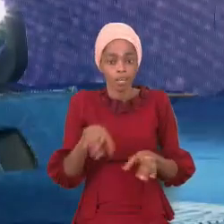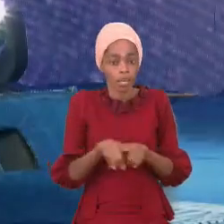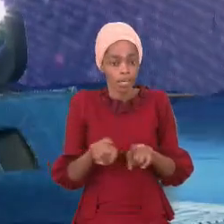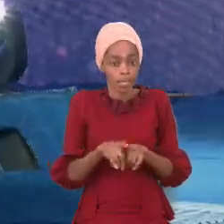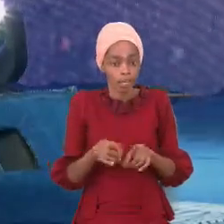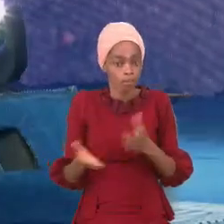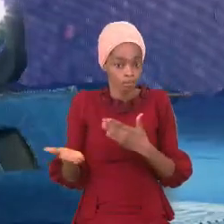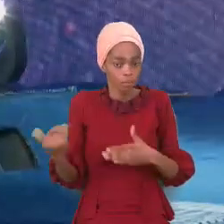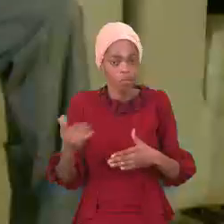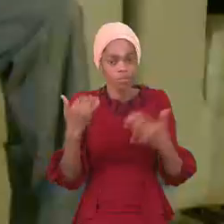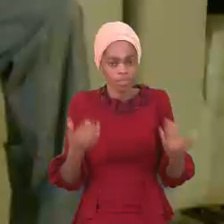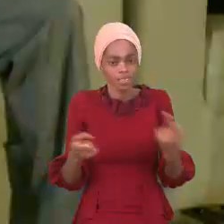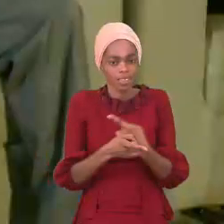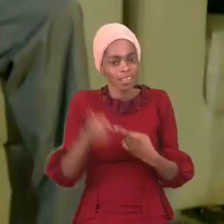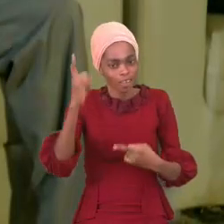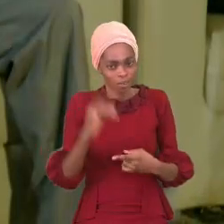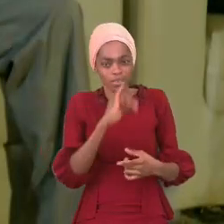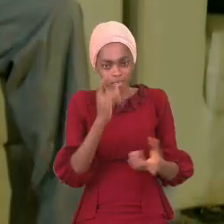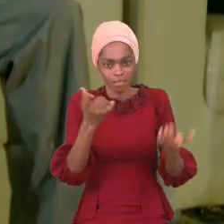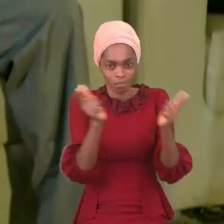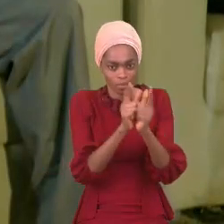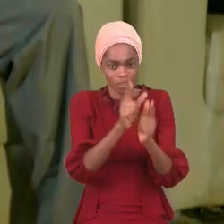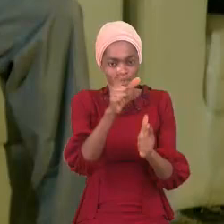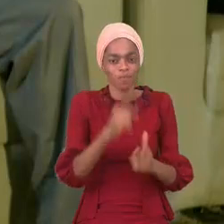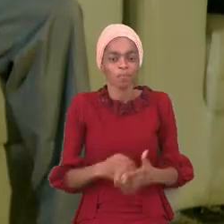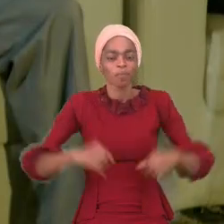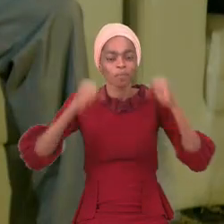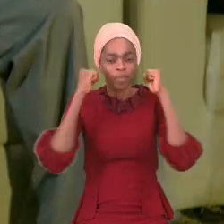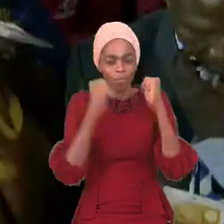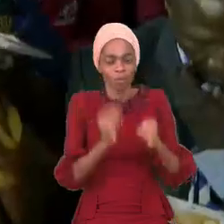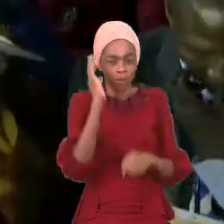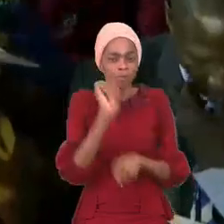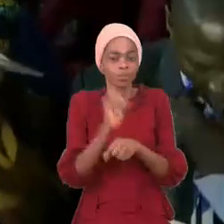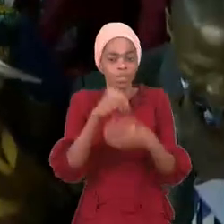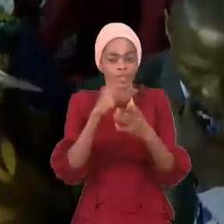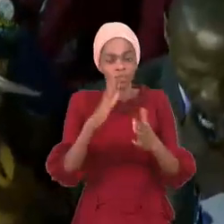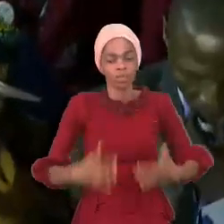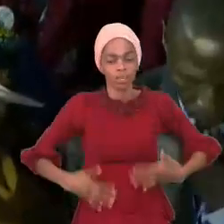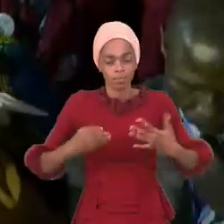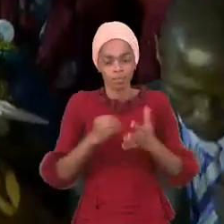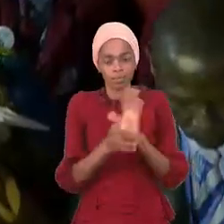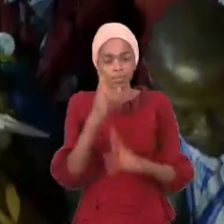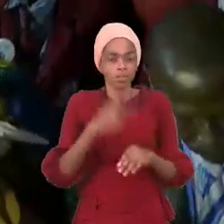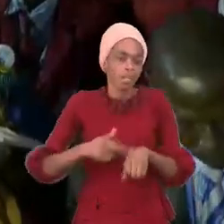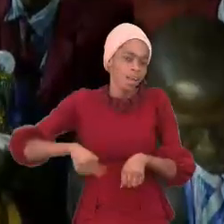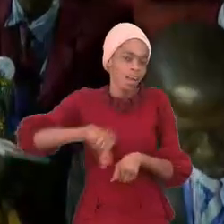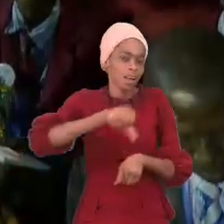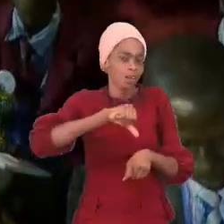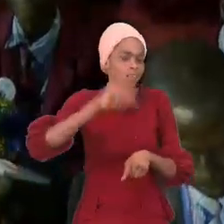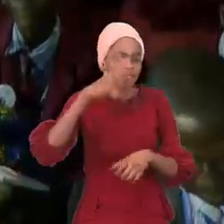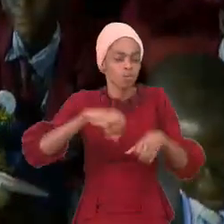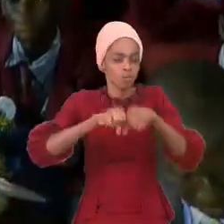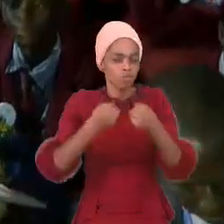coming your way. Power will walk in your life. Anointing will break